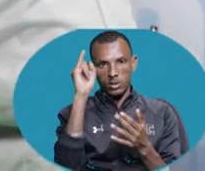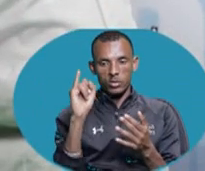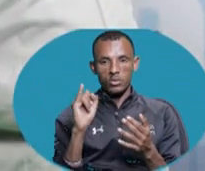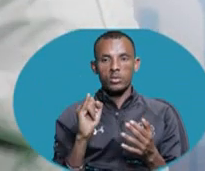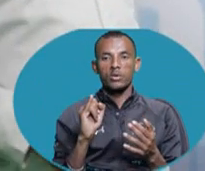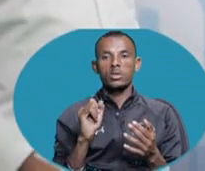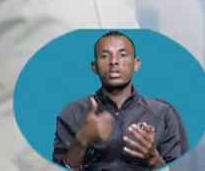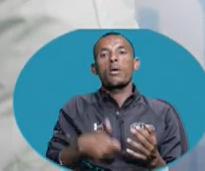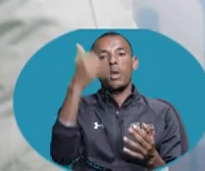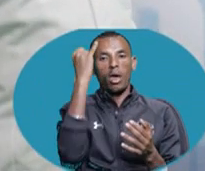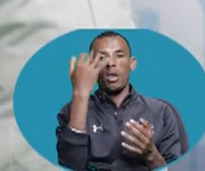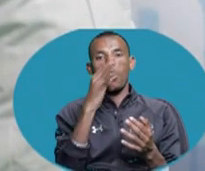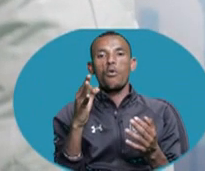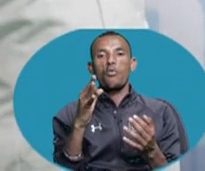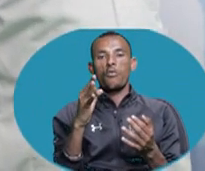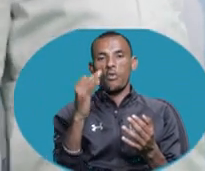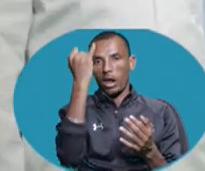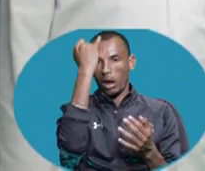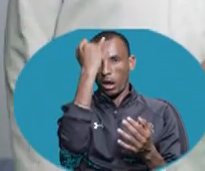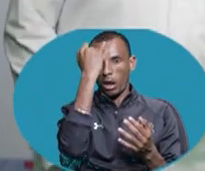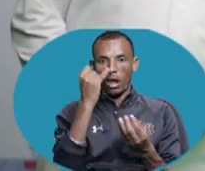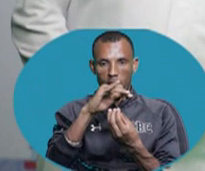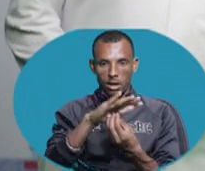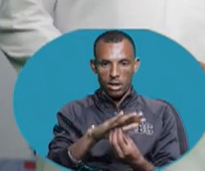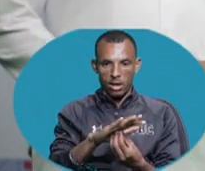the main idea of fascism and Nazism.